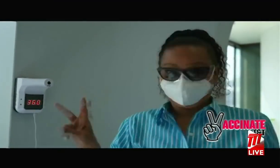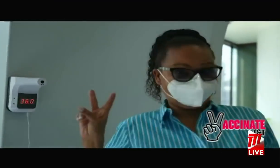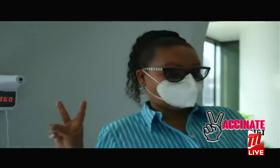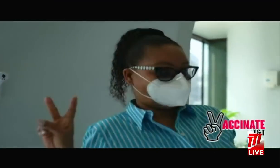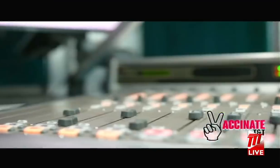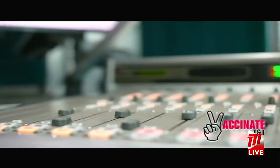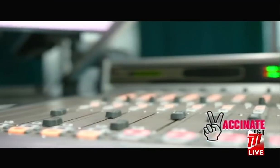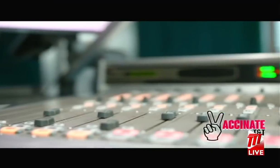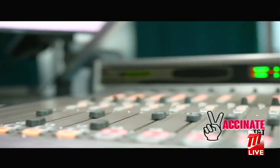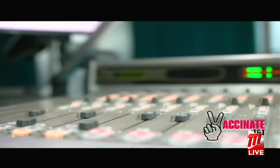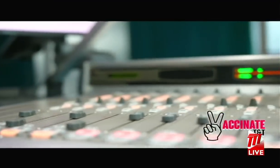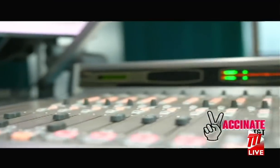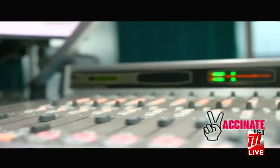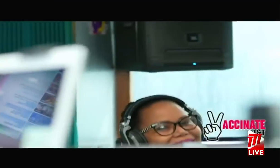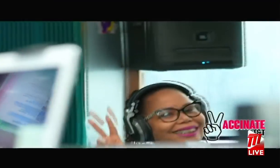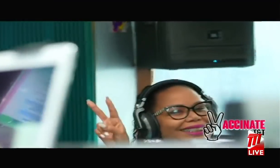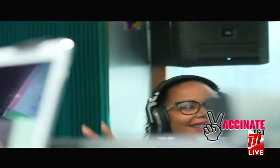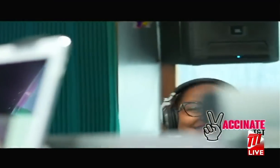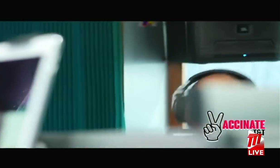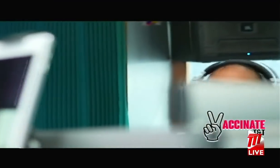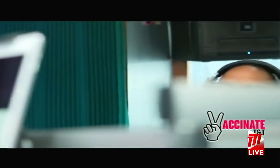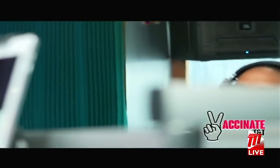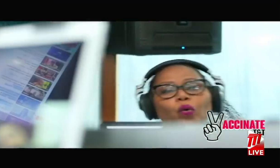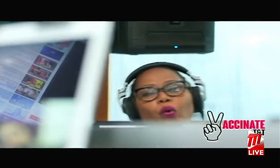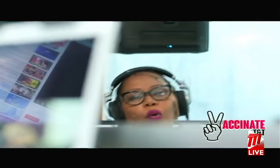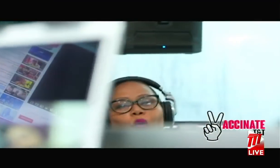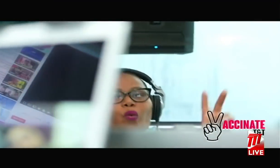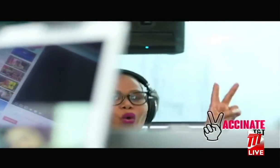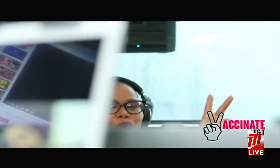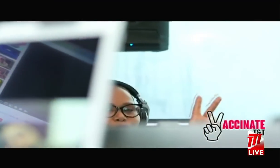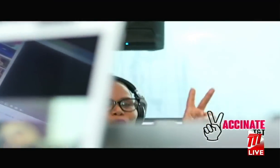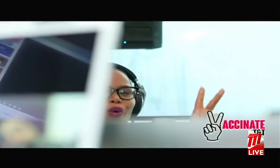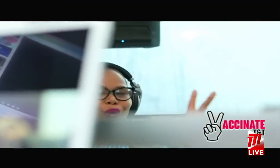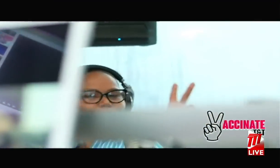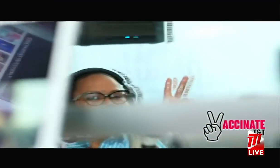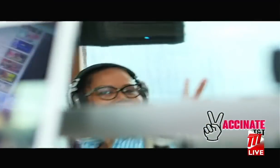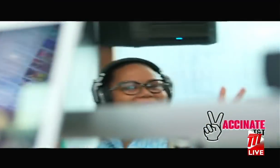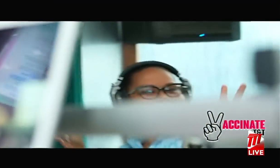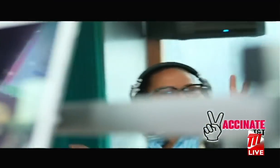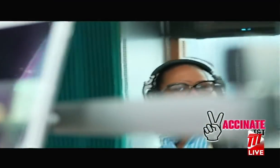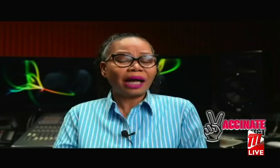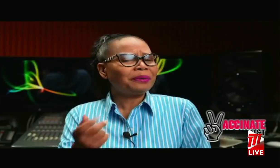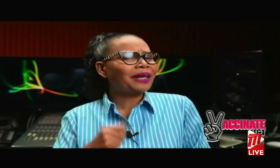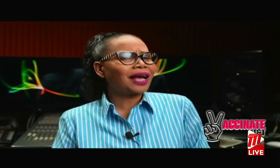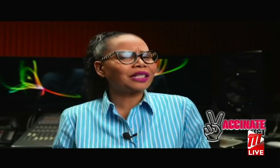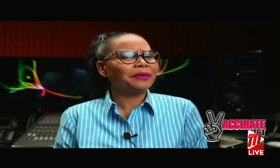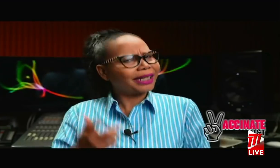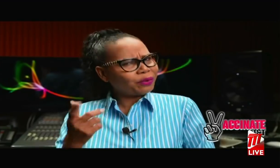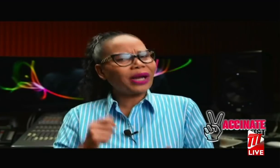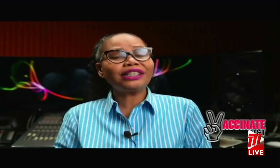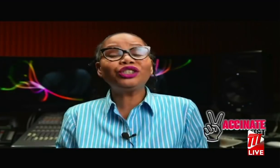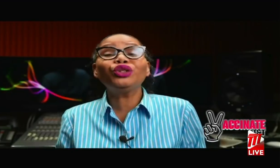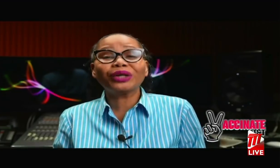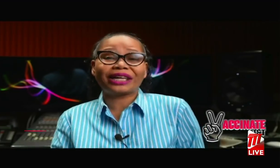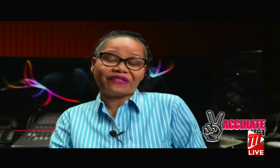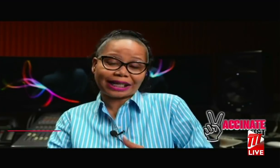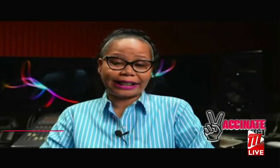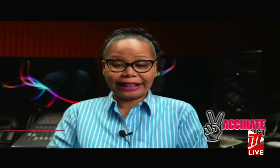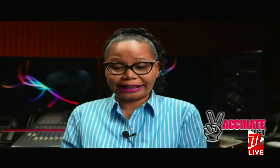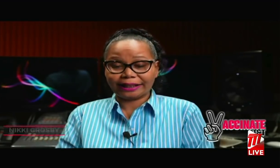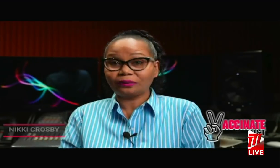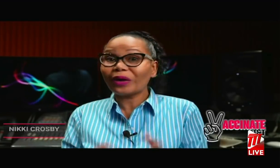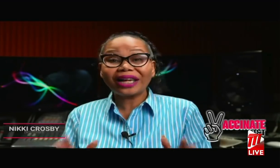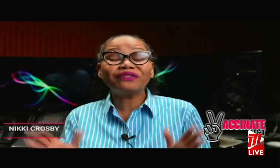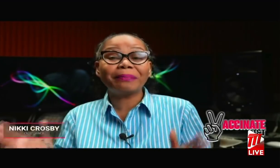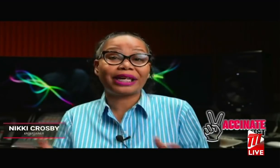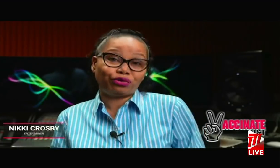Hi, Jackie Crosby, comedian, radio talk show host, all-round entertainer. And people ask me, Nikki, why did you get